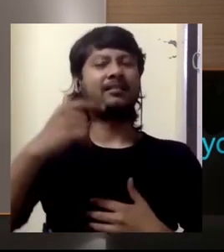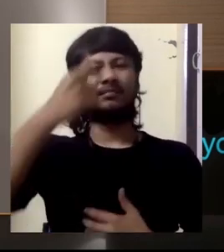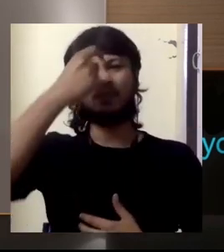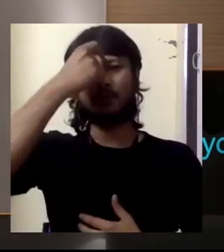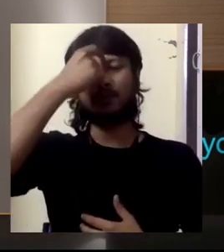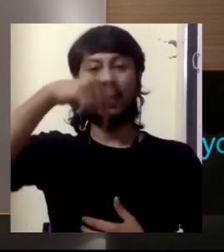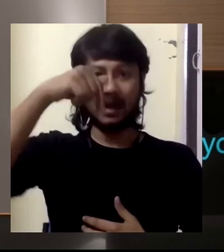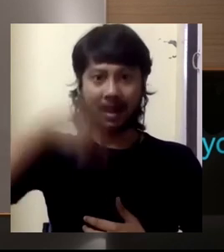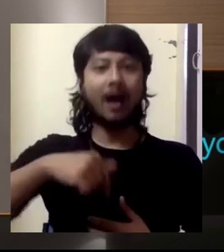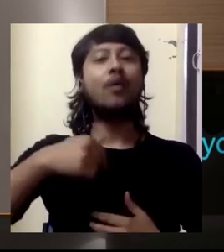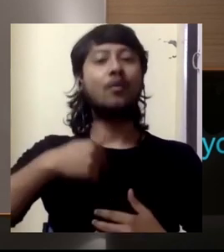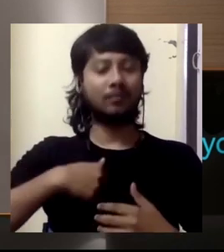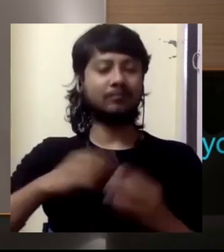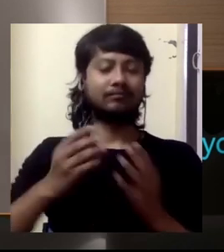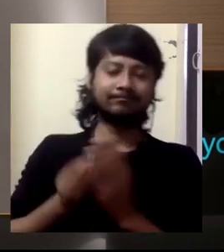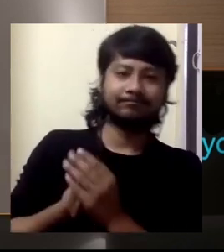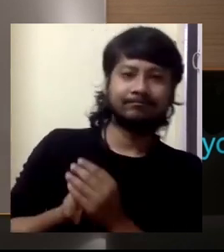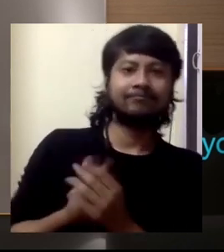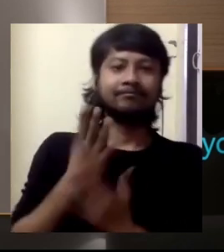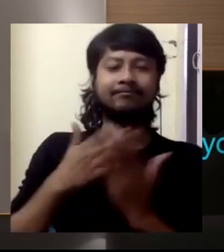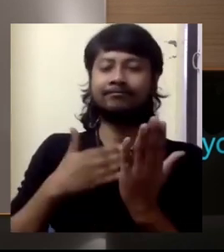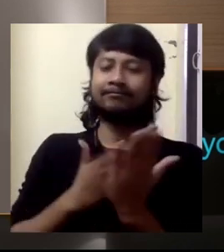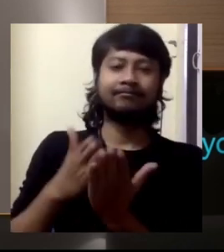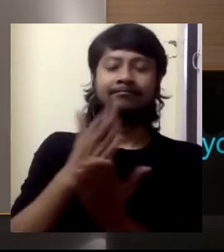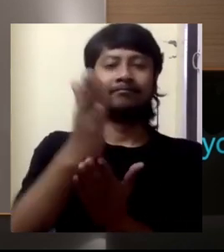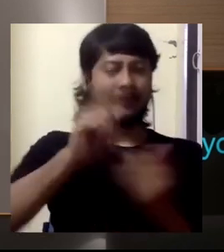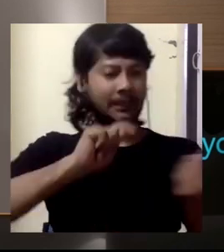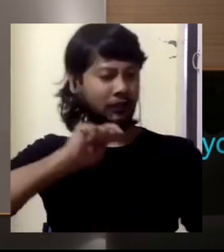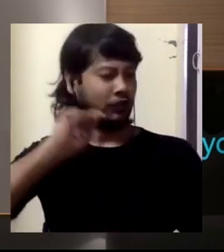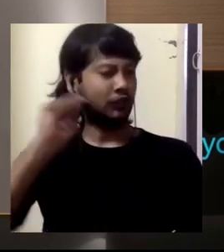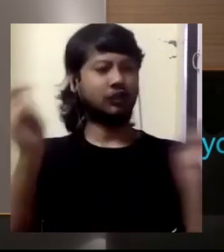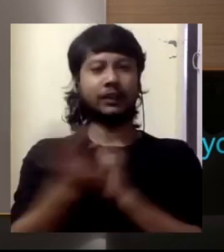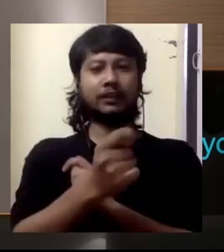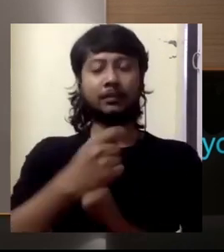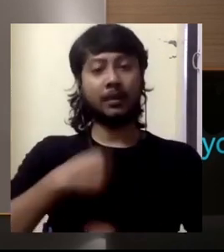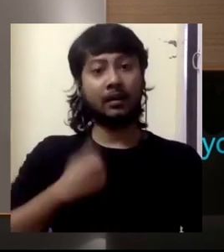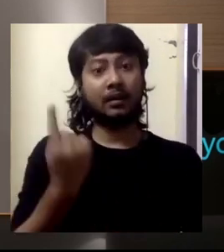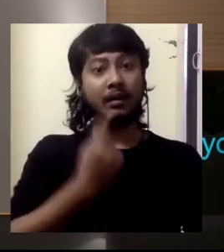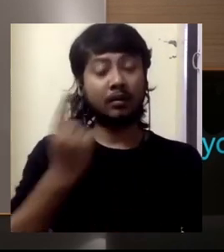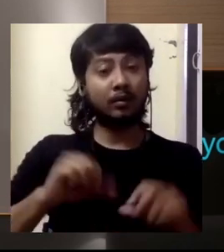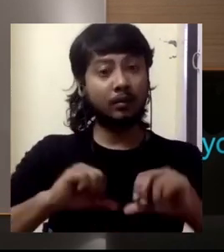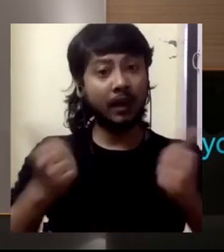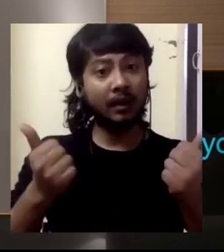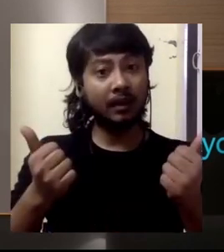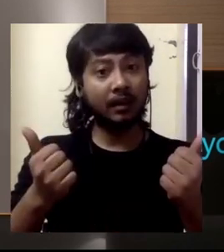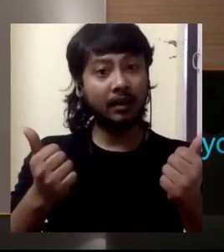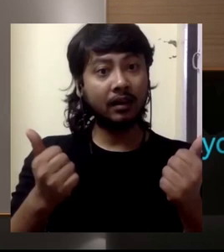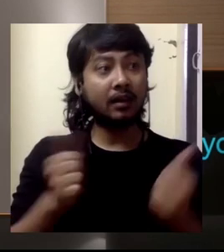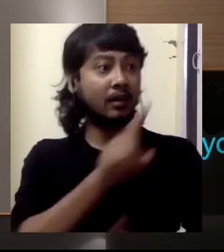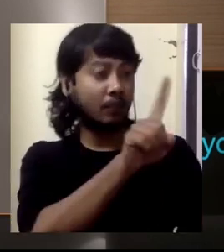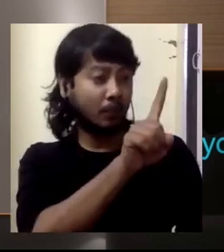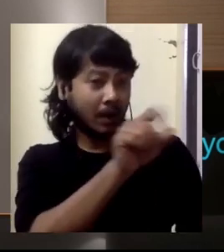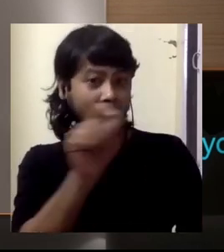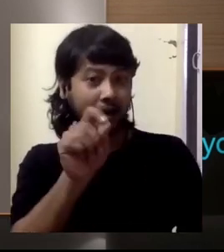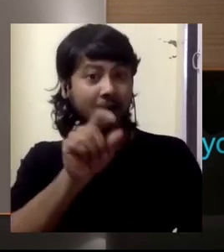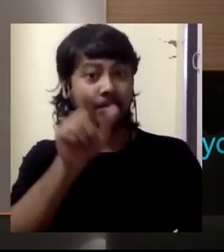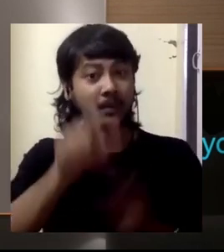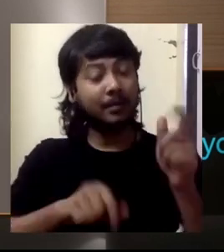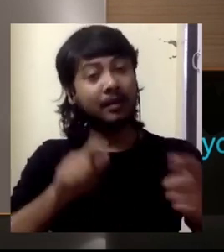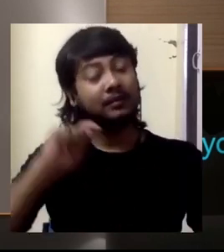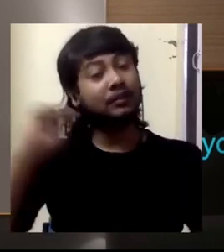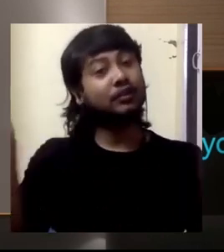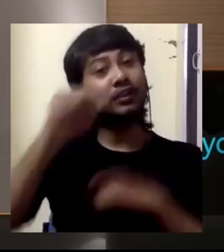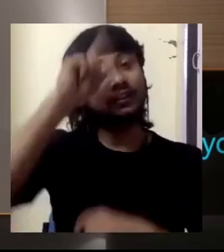that. But it can't happen by one person. It can't happen by 10 or by 100. The easiest way to